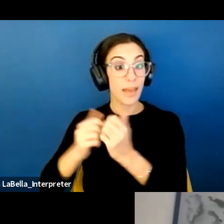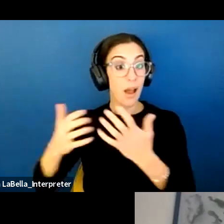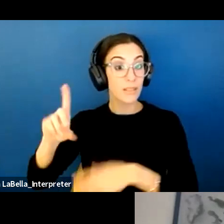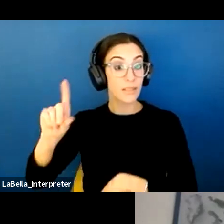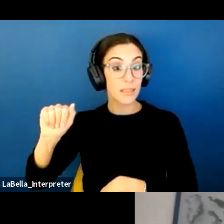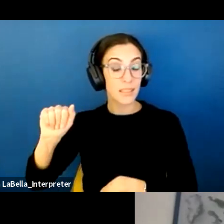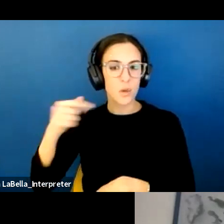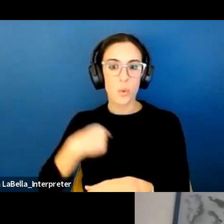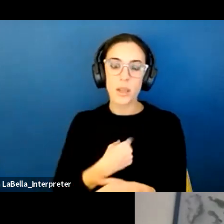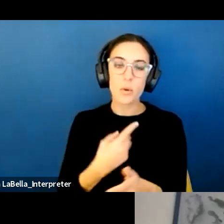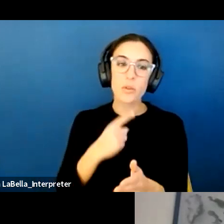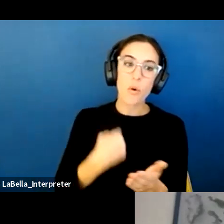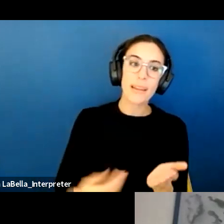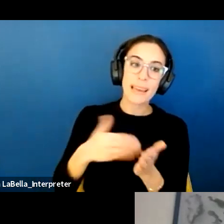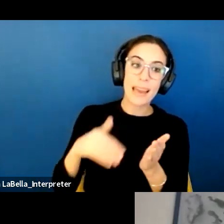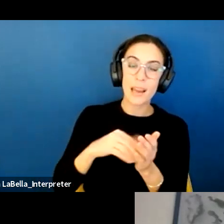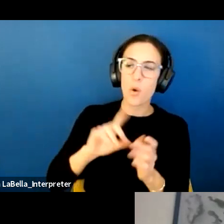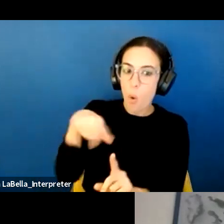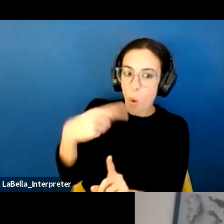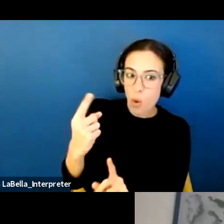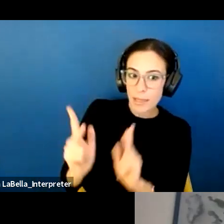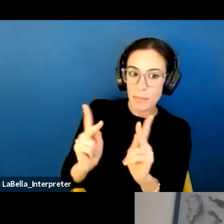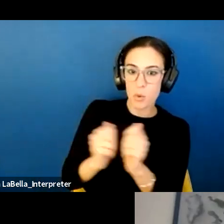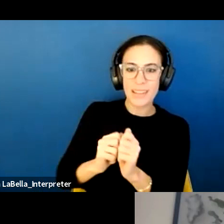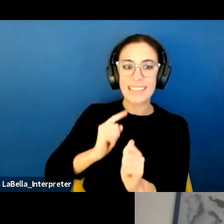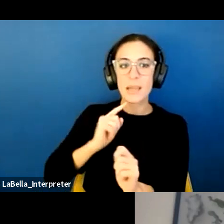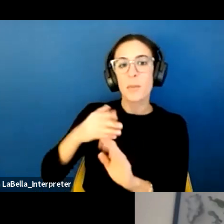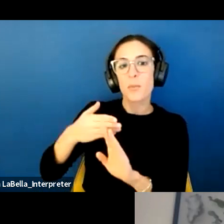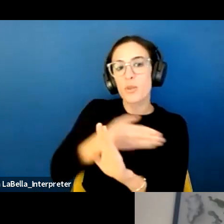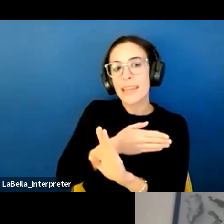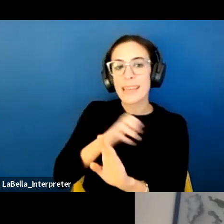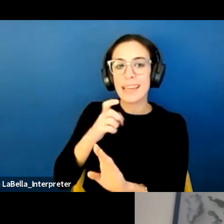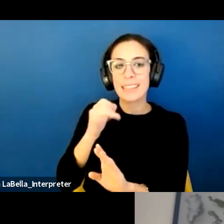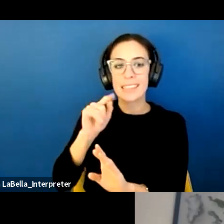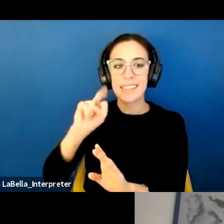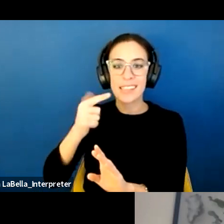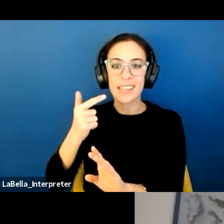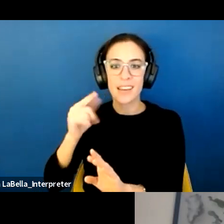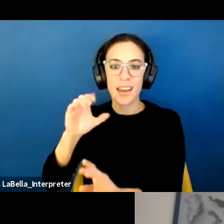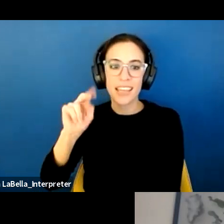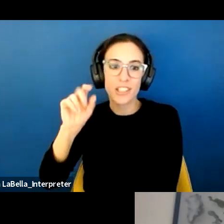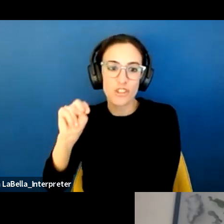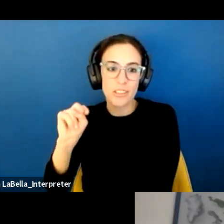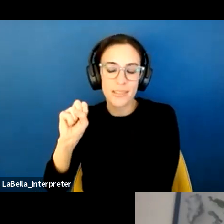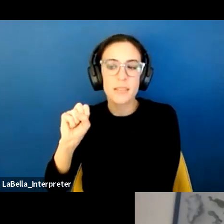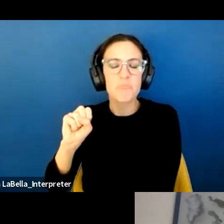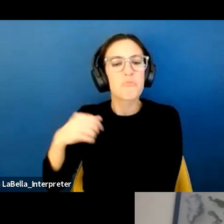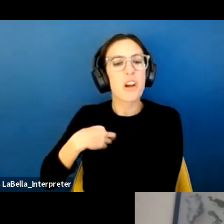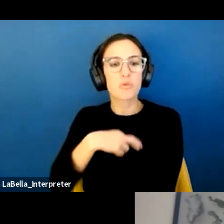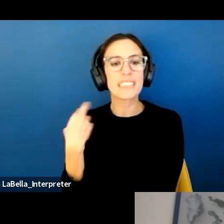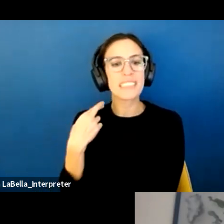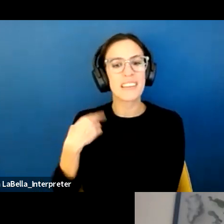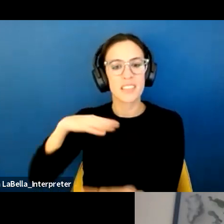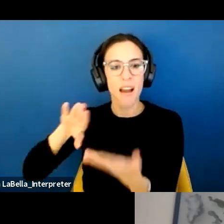those with pre-existing conditions were at serious risk of death, which is, of course, of no comfort if you are one of